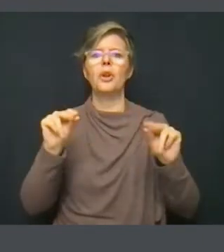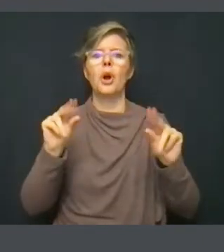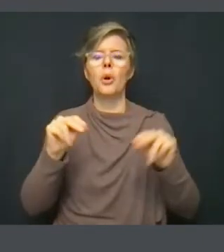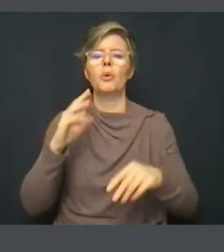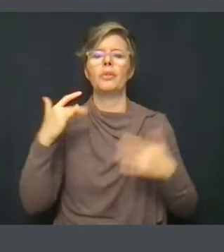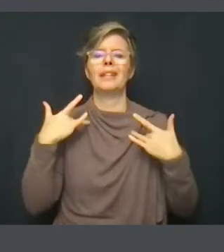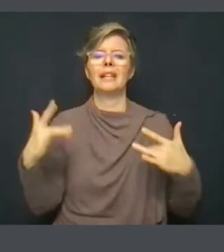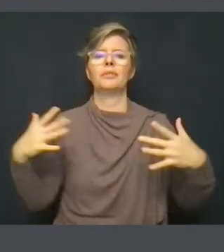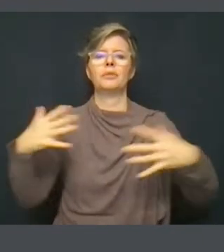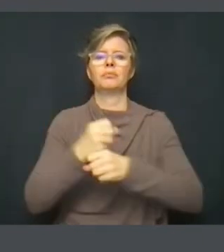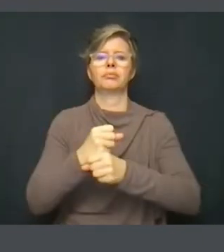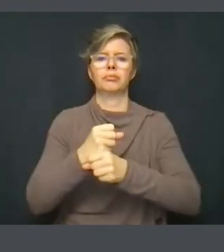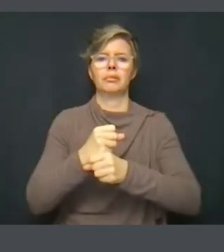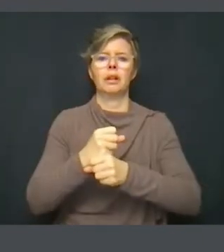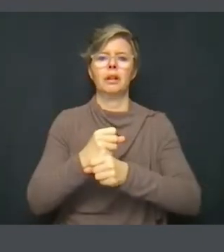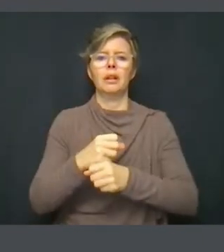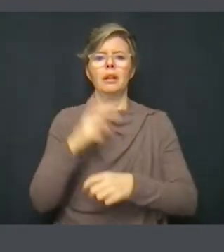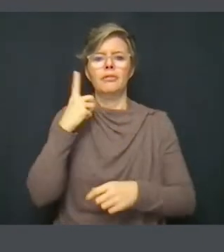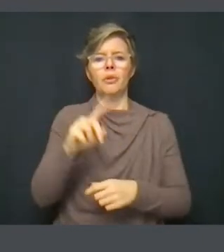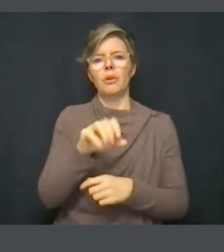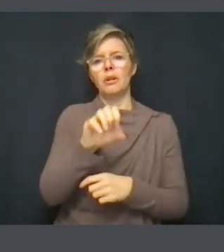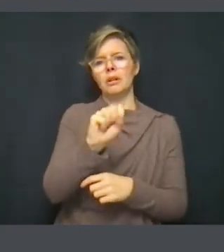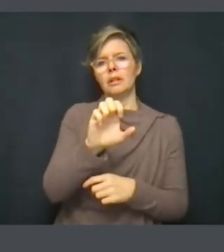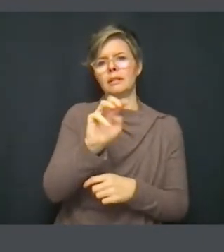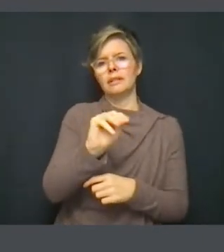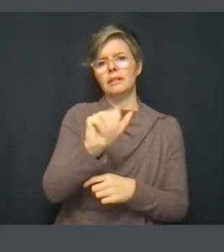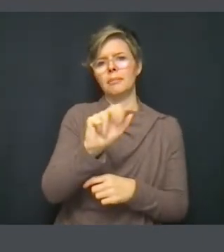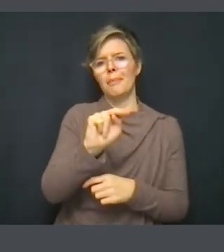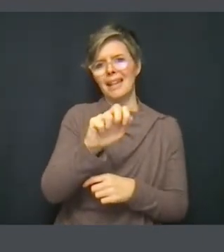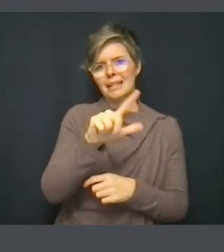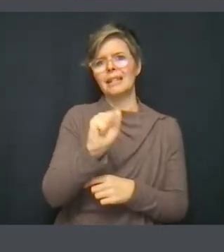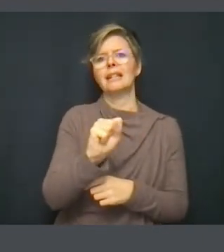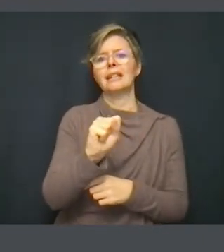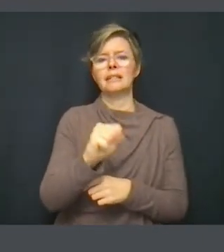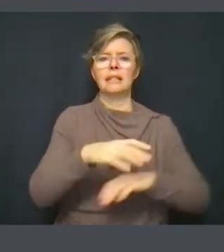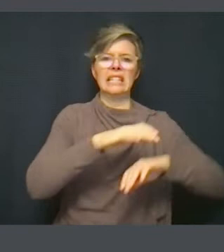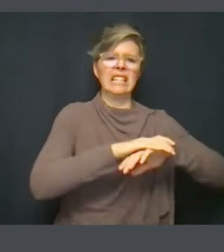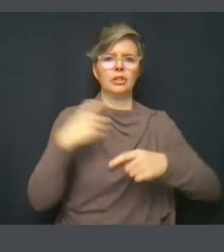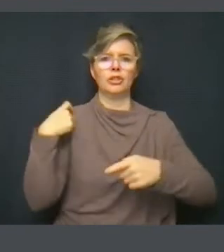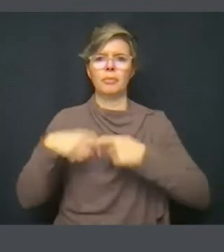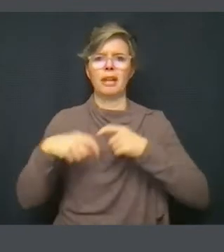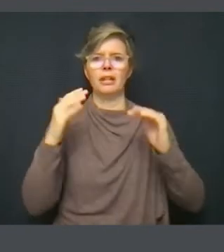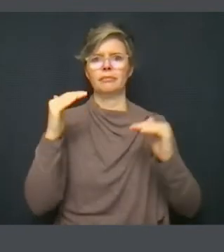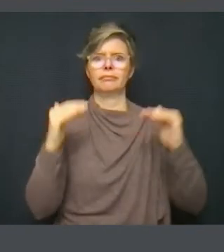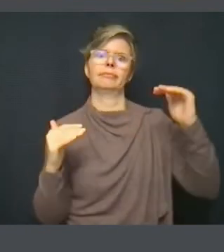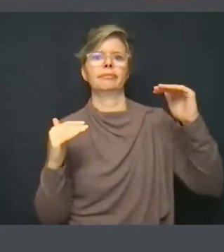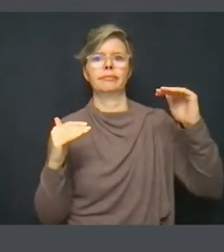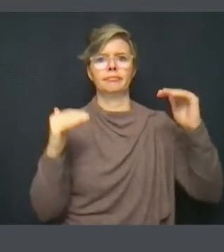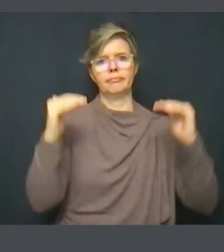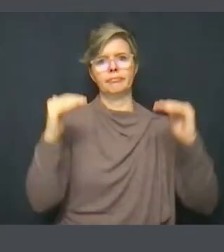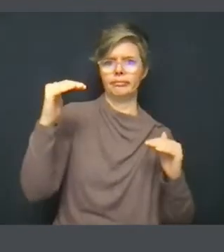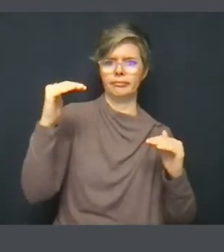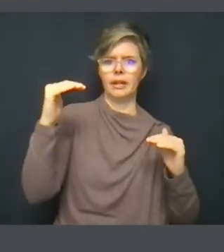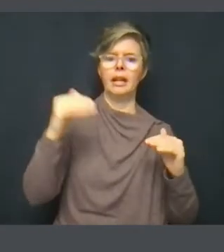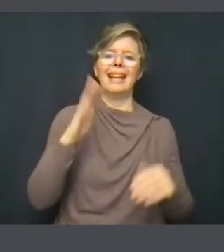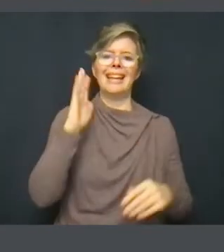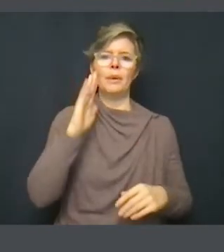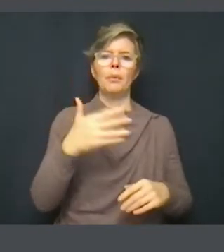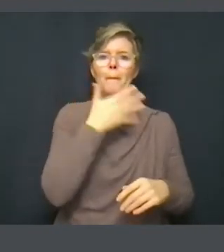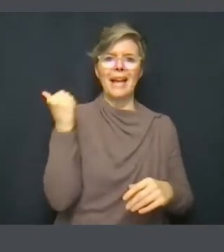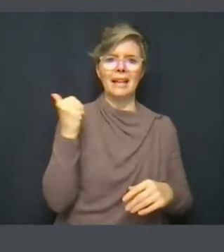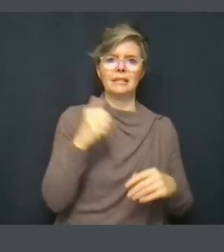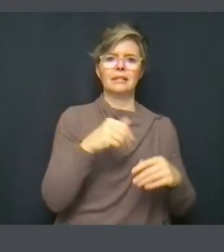kid's probably going to have a difference in their English and Spanish score. It's going to give you the best language score for semantics, the best language score